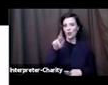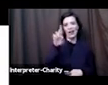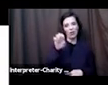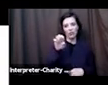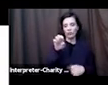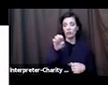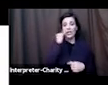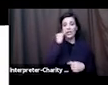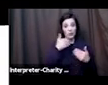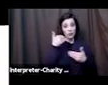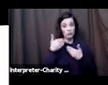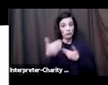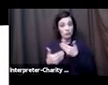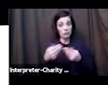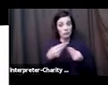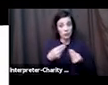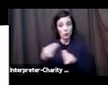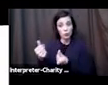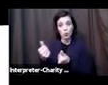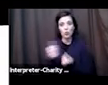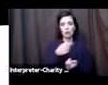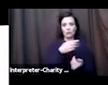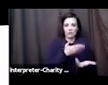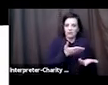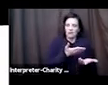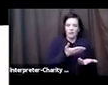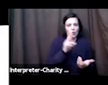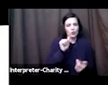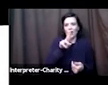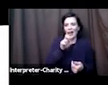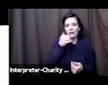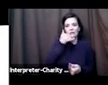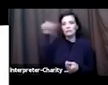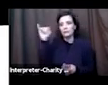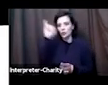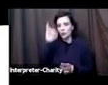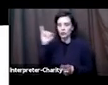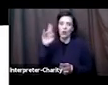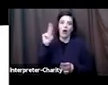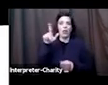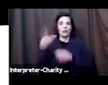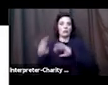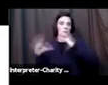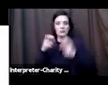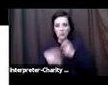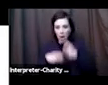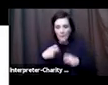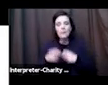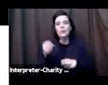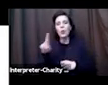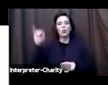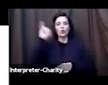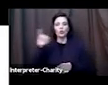process goes smooth, very rarely have to pick up the phone and deal with insurance unless there's a huge problem or insurance decides to give